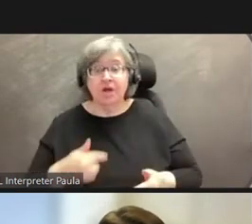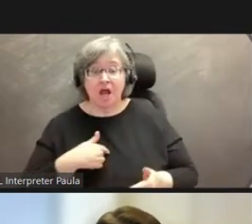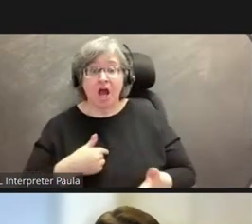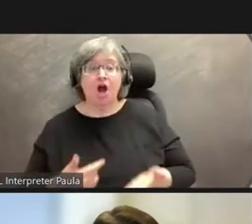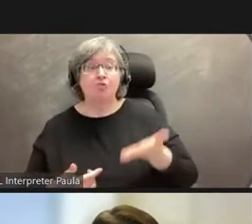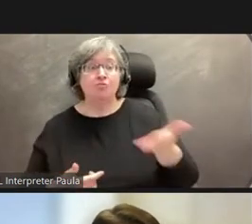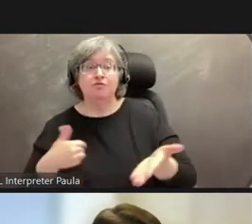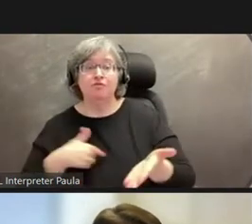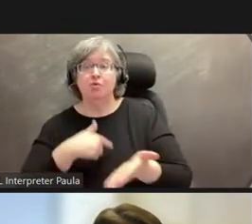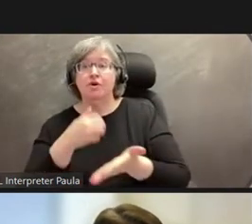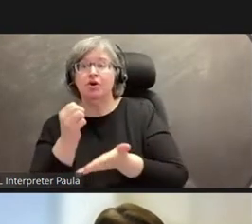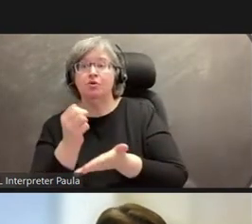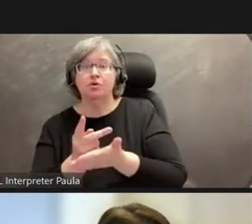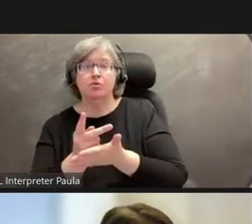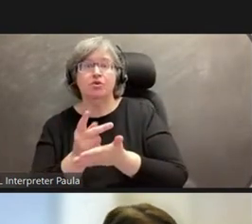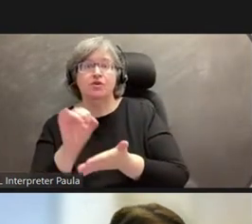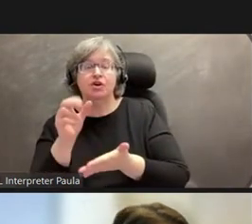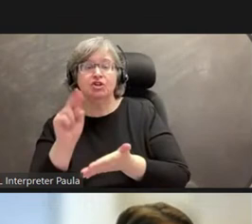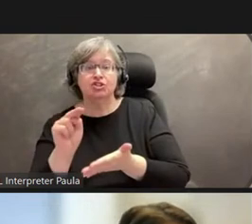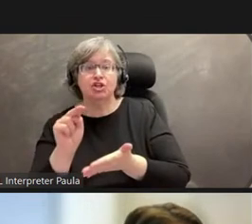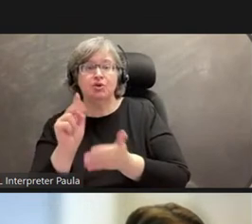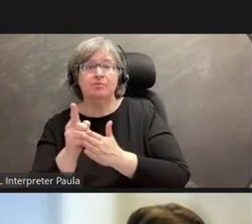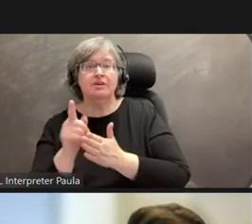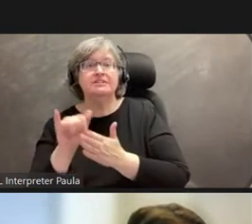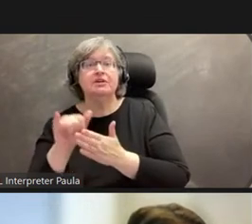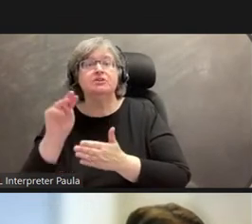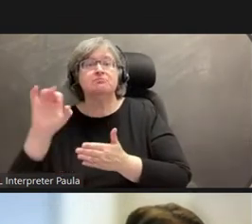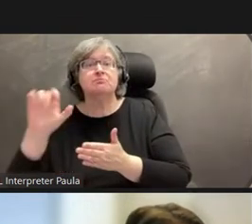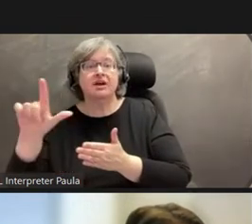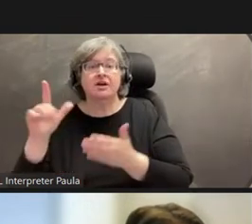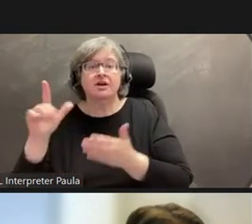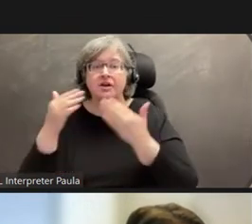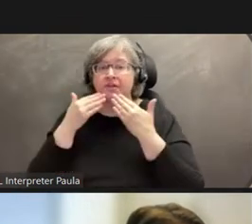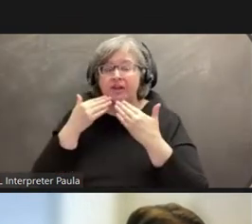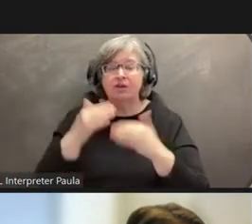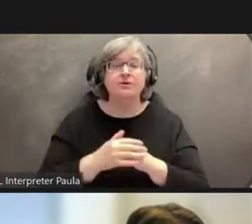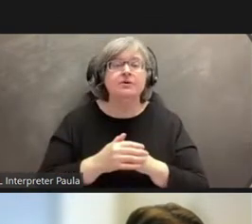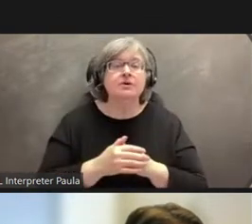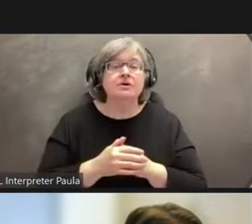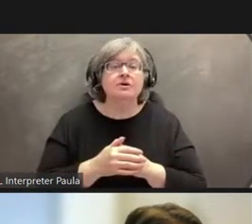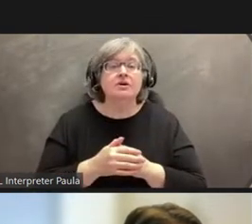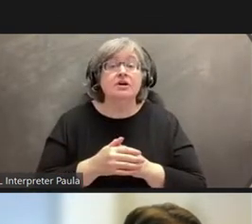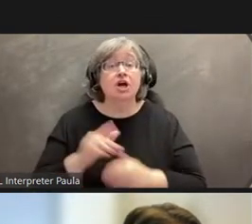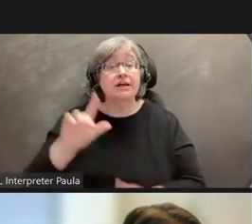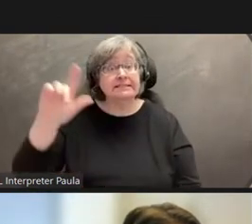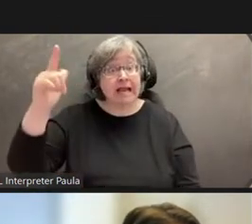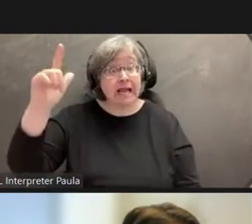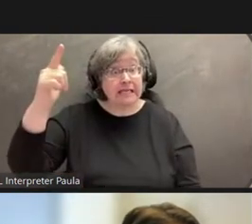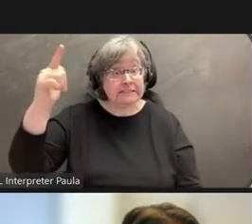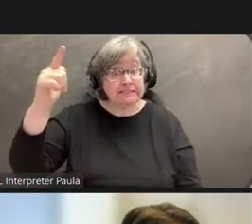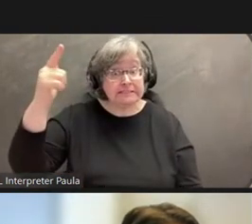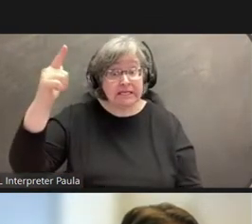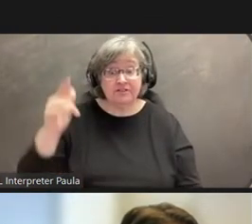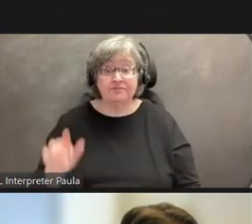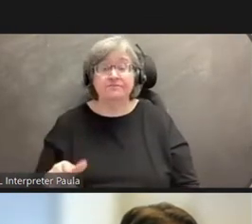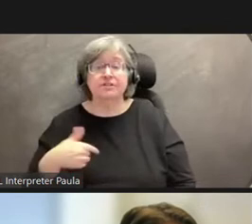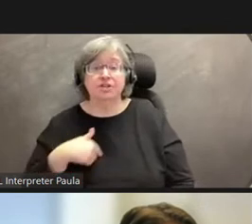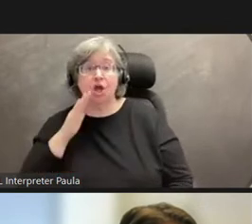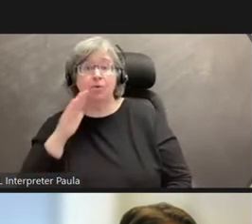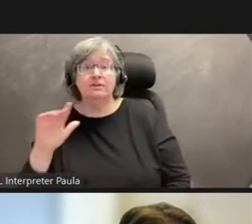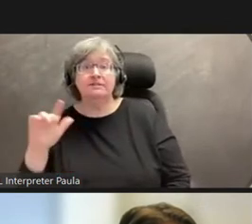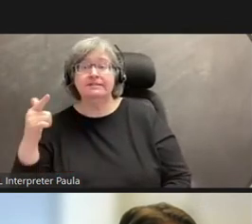we approve the January minutes. Thank you so much, Michael. Do we have a second? And I'll second